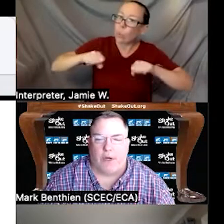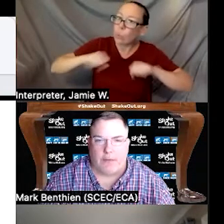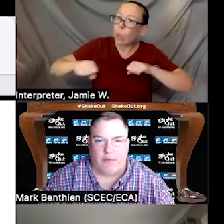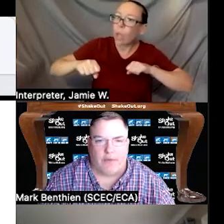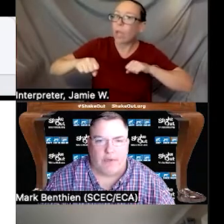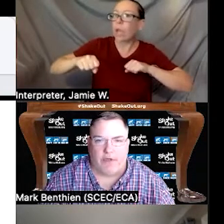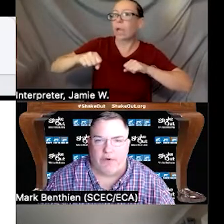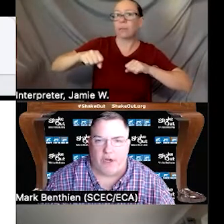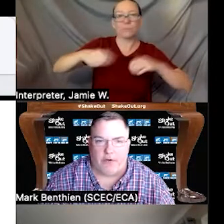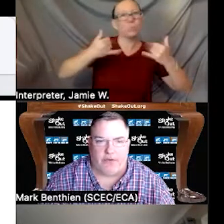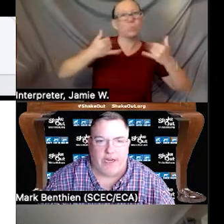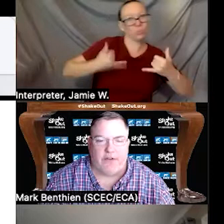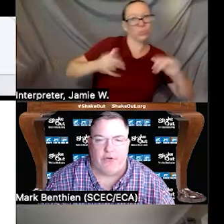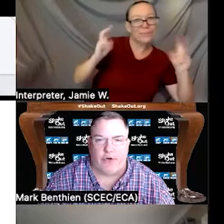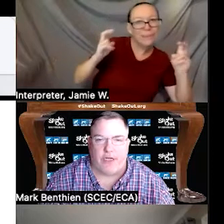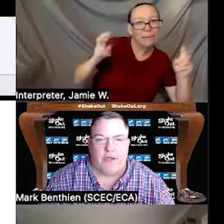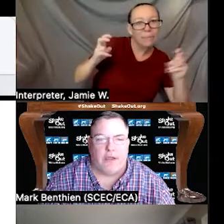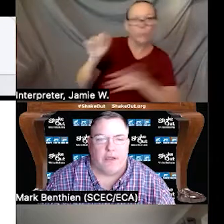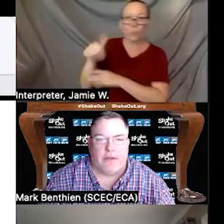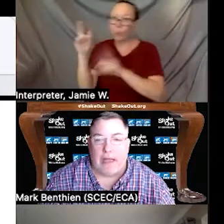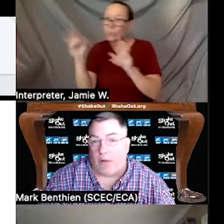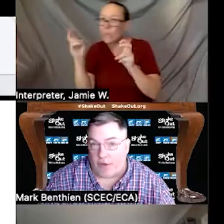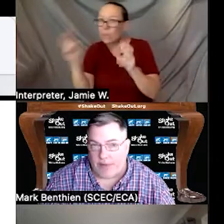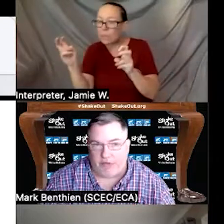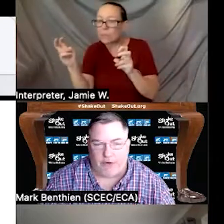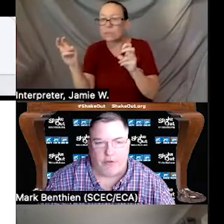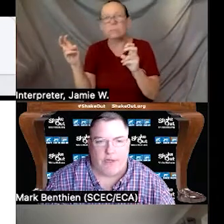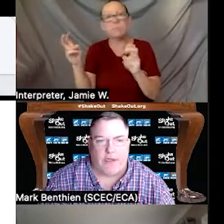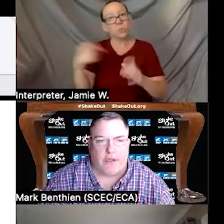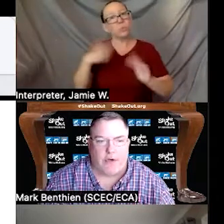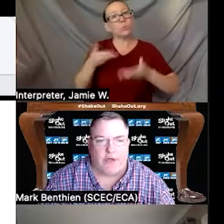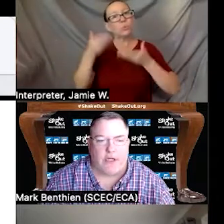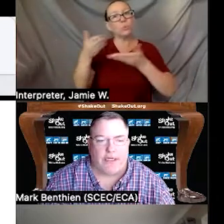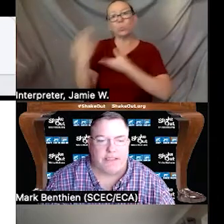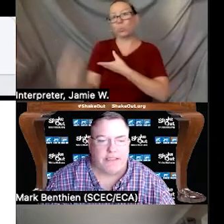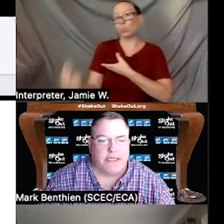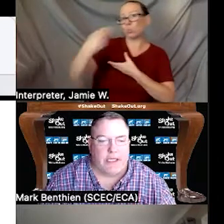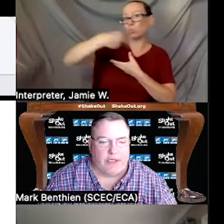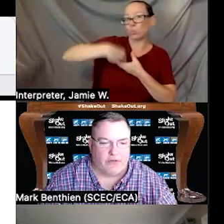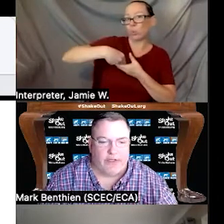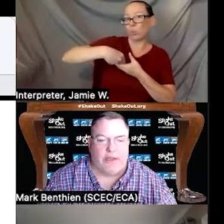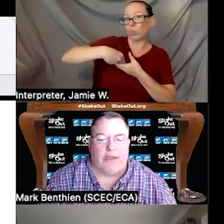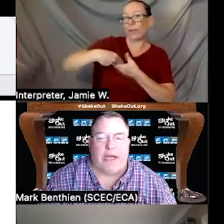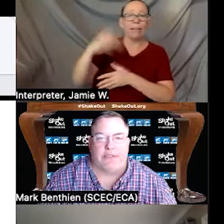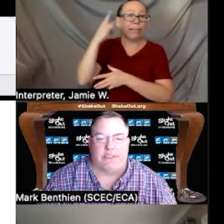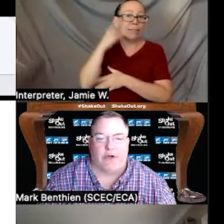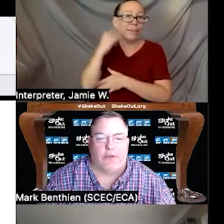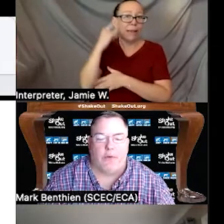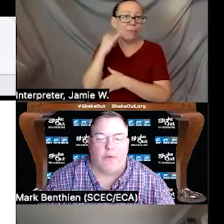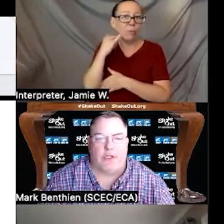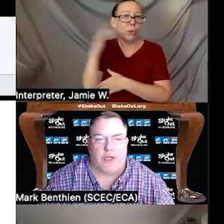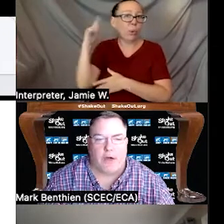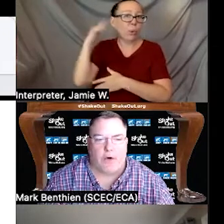you're welcome, even if you're in another state, to join the California-based Earthquake Country Alliance. And you can see the address there,